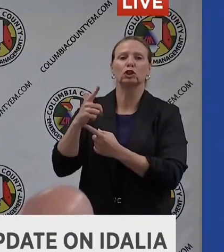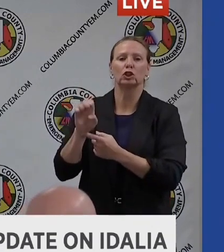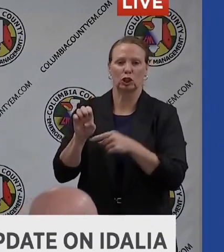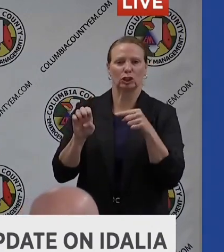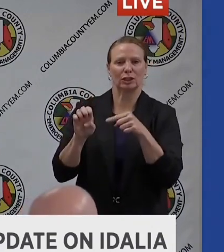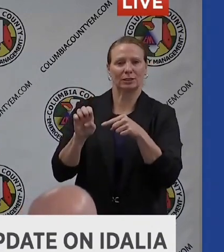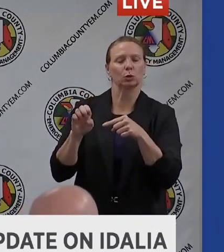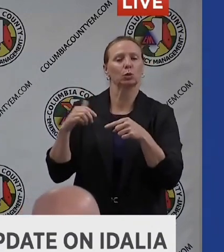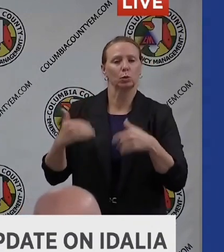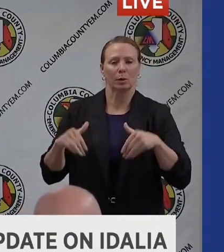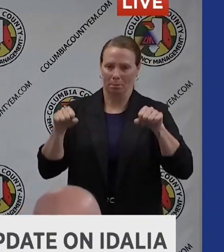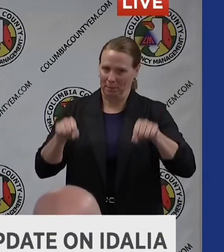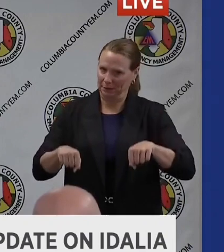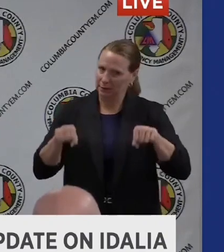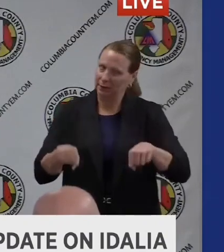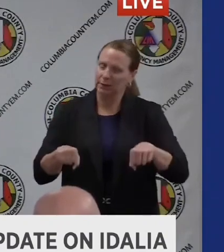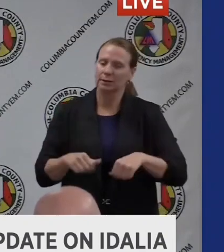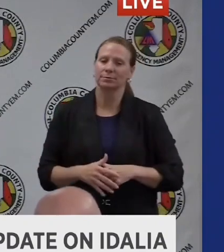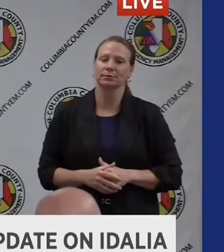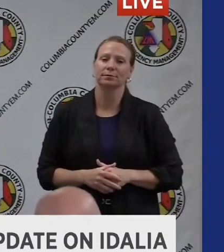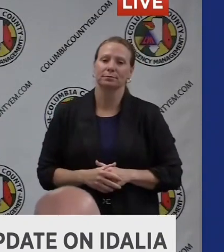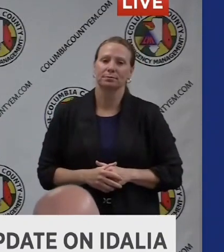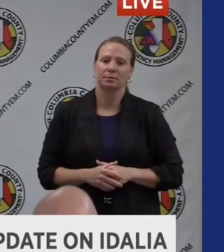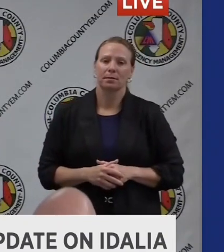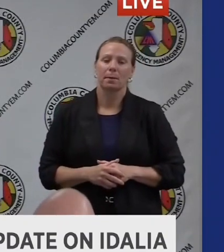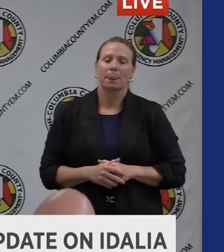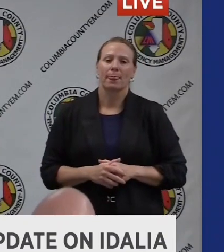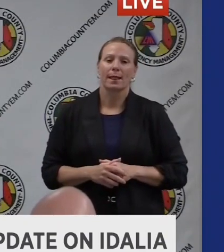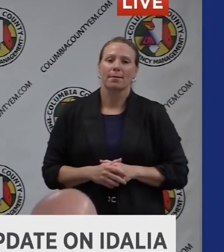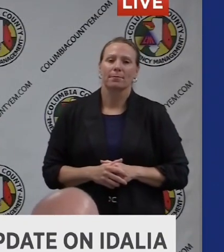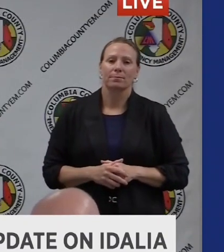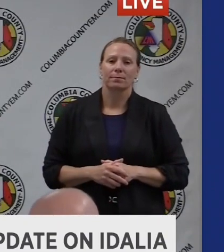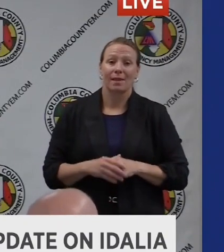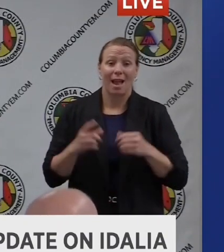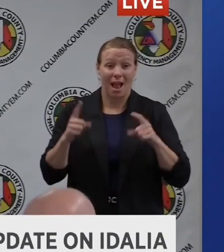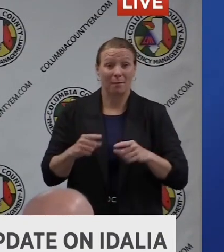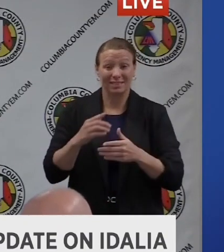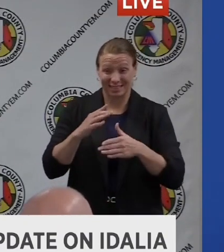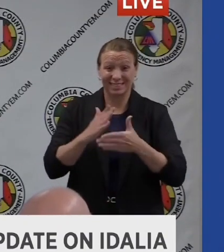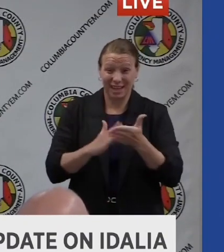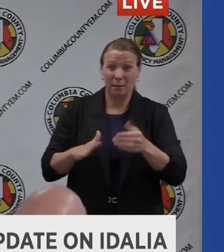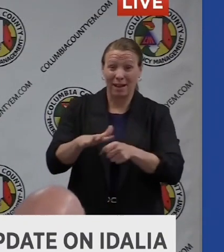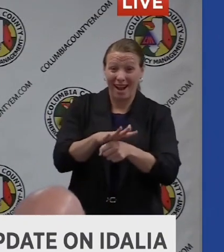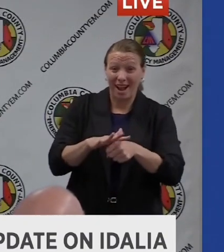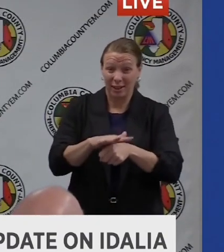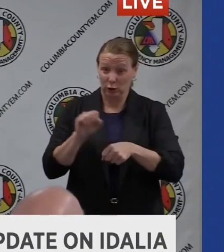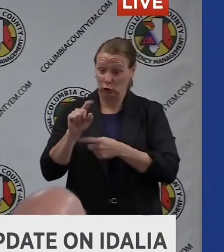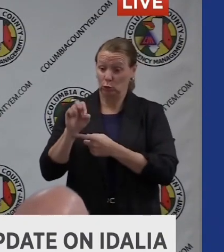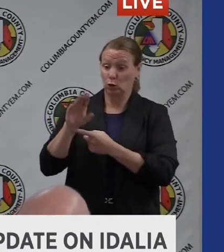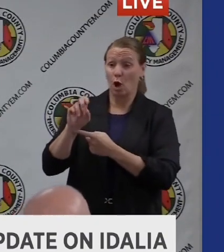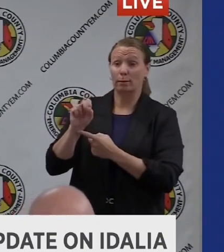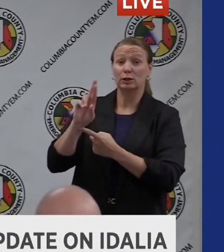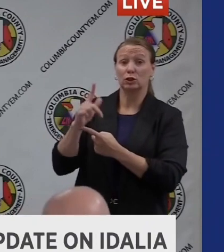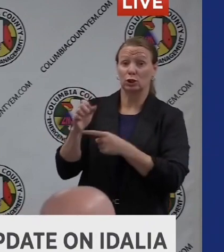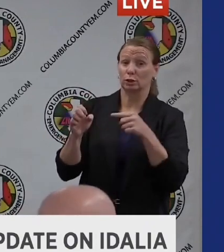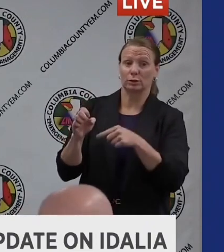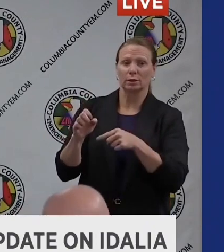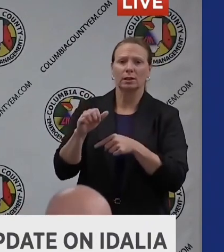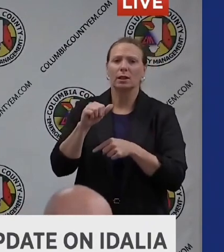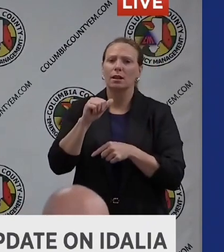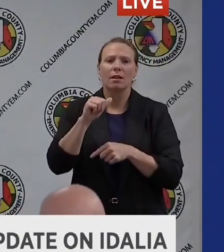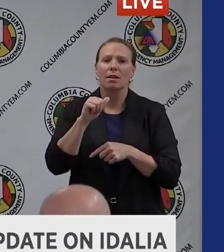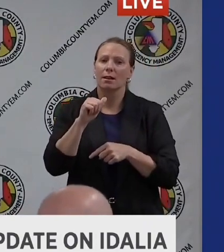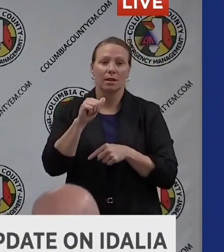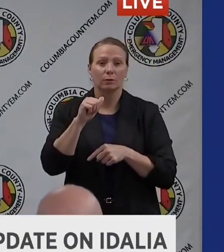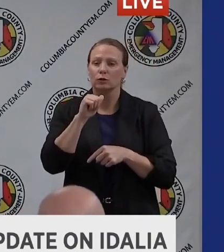of storm surge could happen in some of those areas. And the storm surge is not something, you're not going to win that battle if you